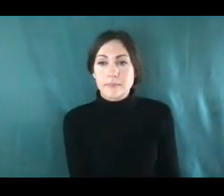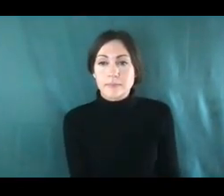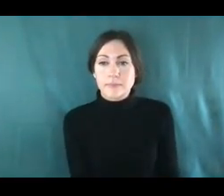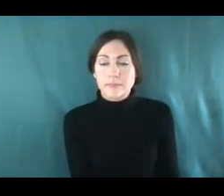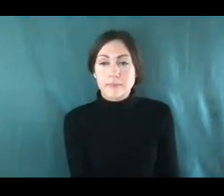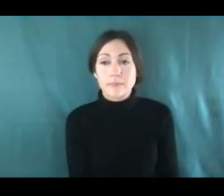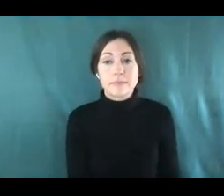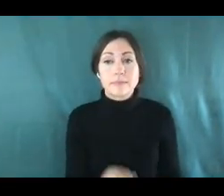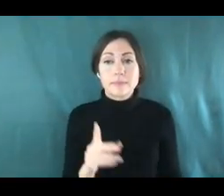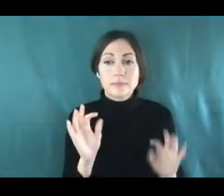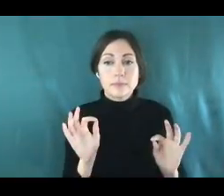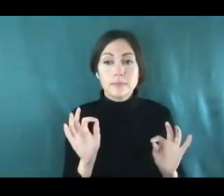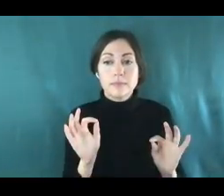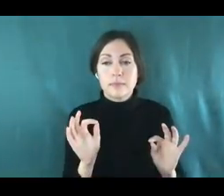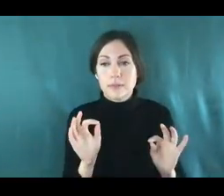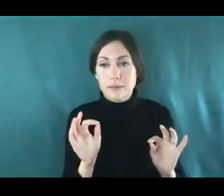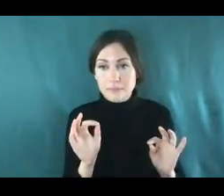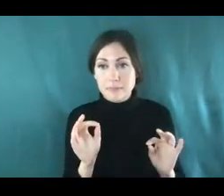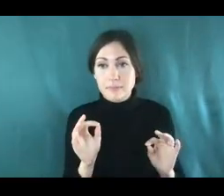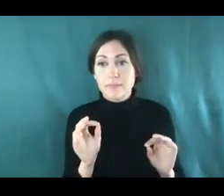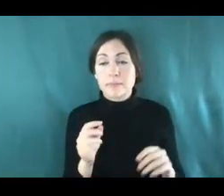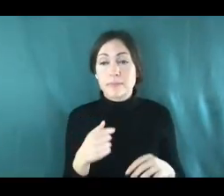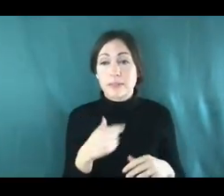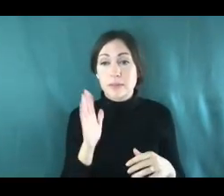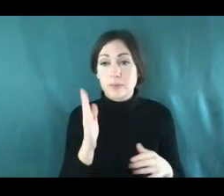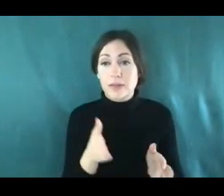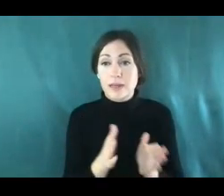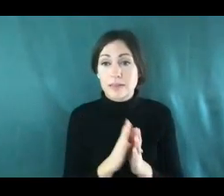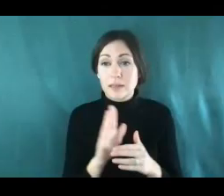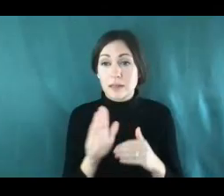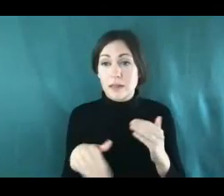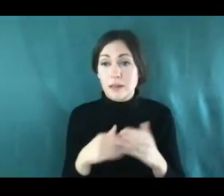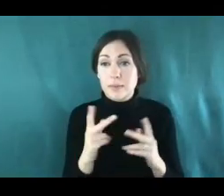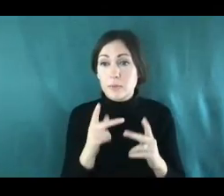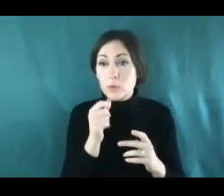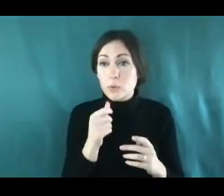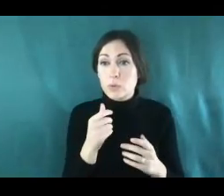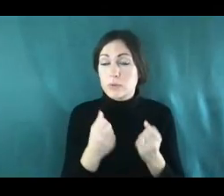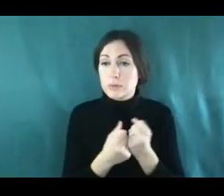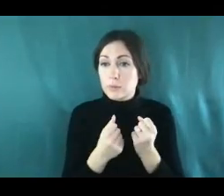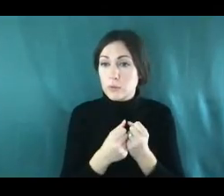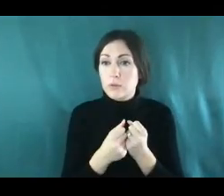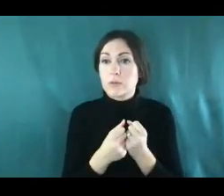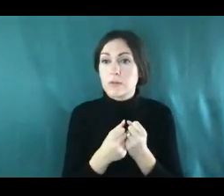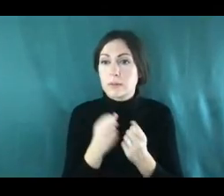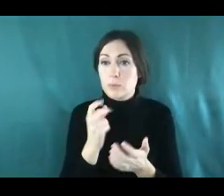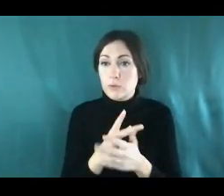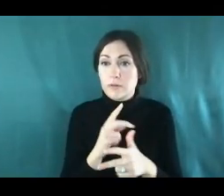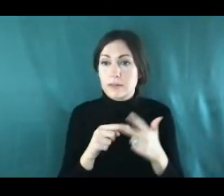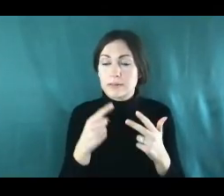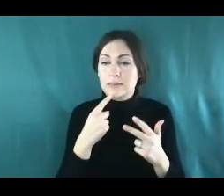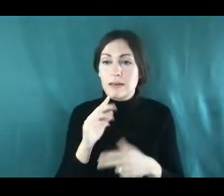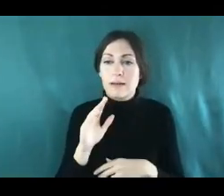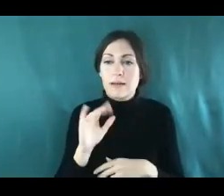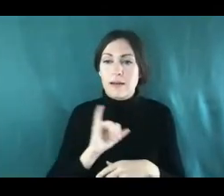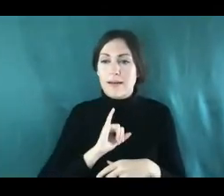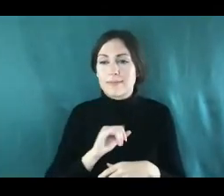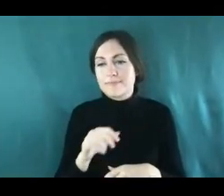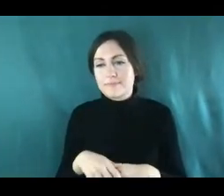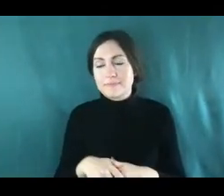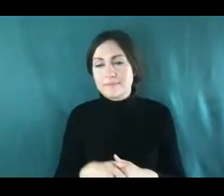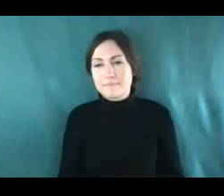All right. So with that said, I'd like to ask all in favor of the motion, please say aye. Aye. Aye.